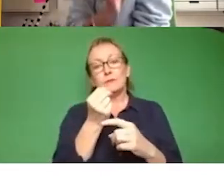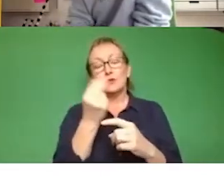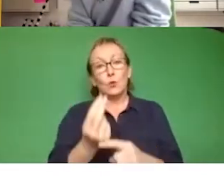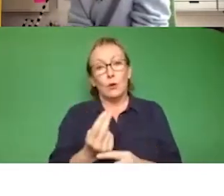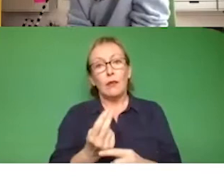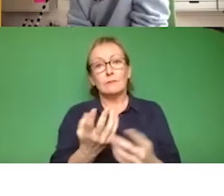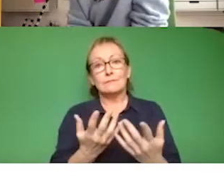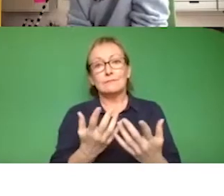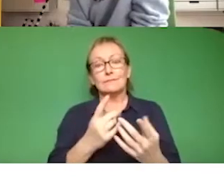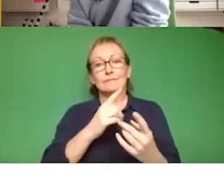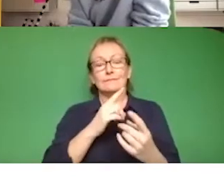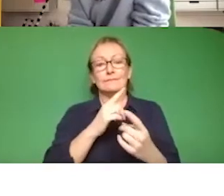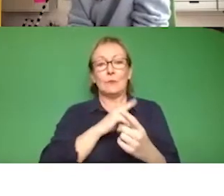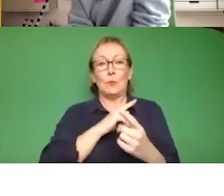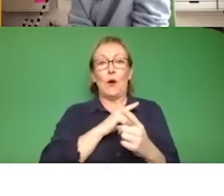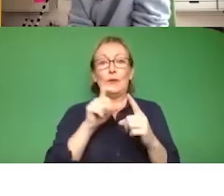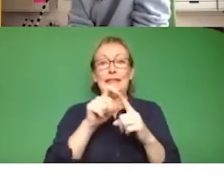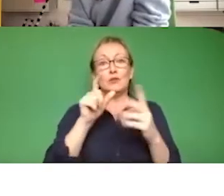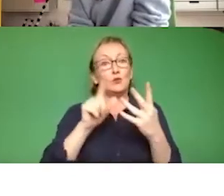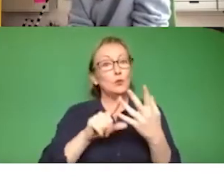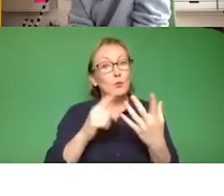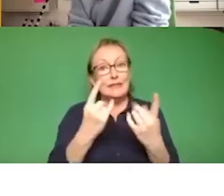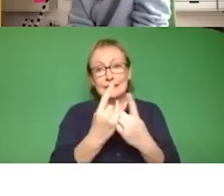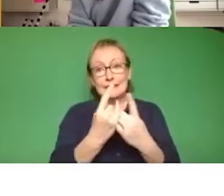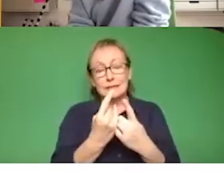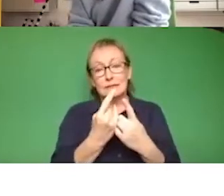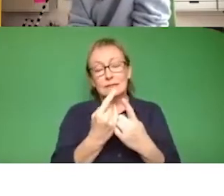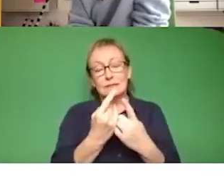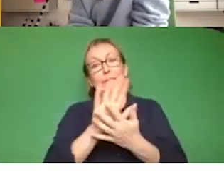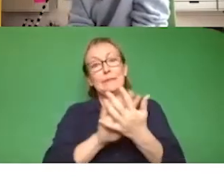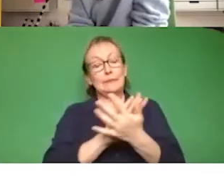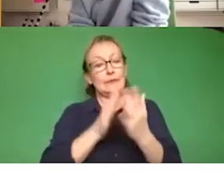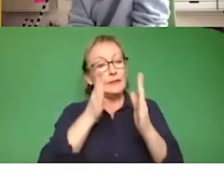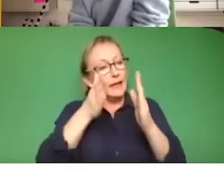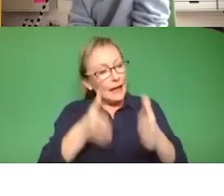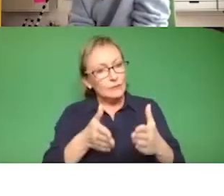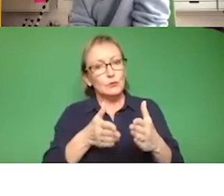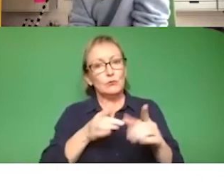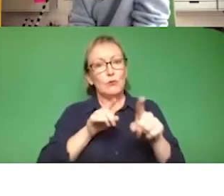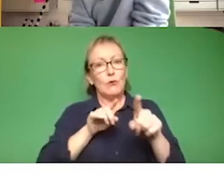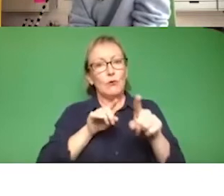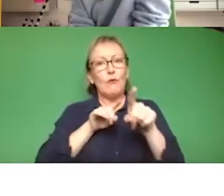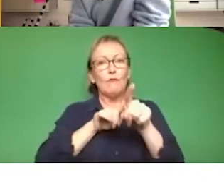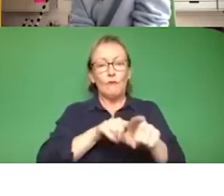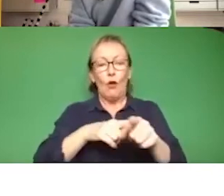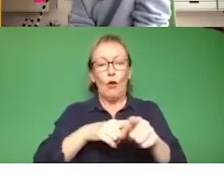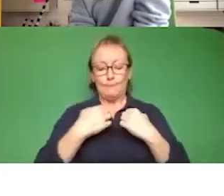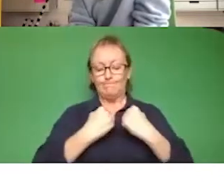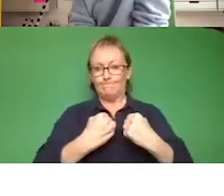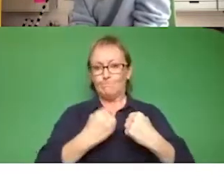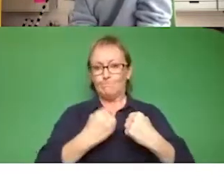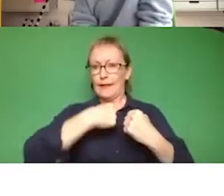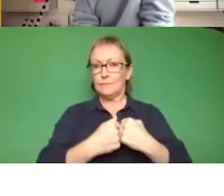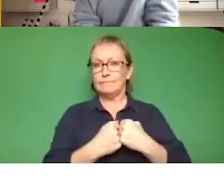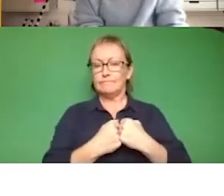why we do these things, you know. You've got to follow your instincts and your gut, I think. I love